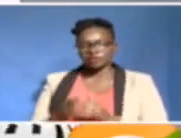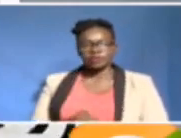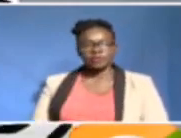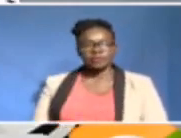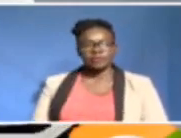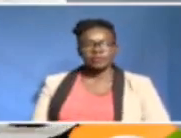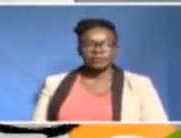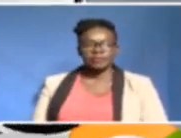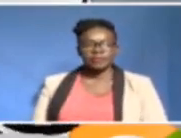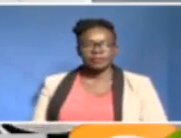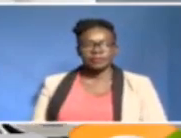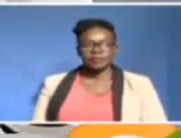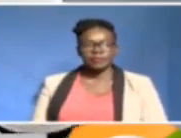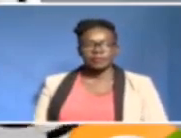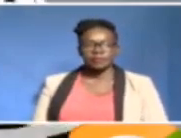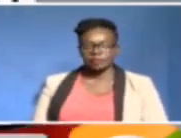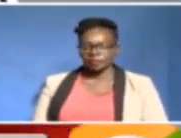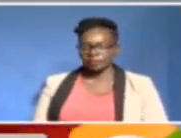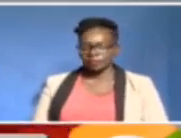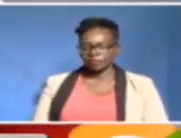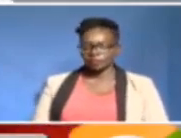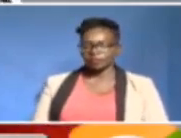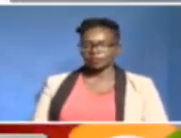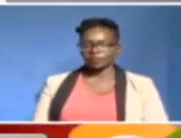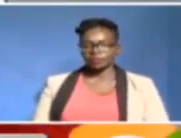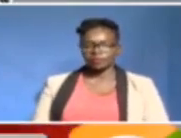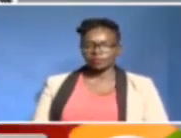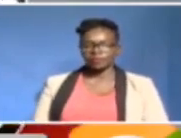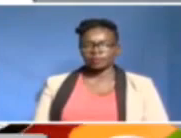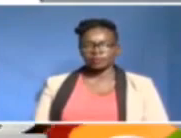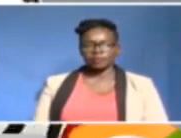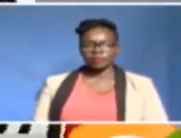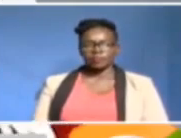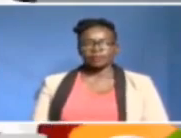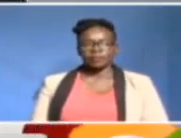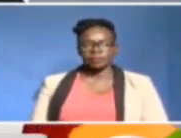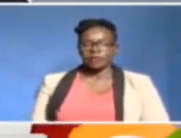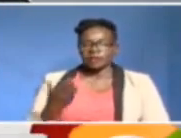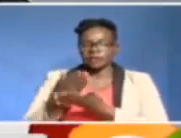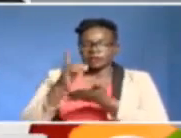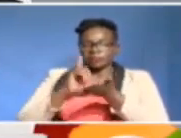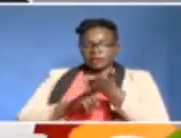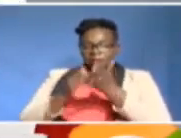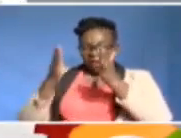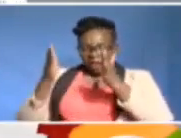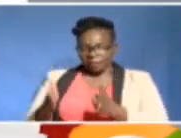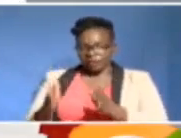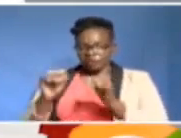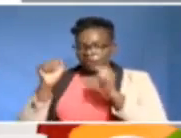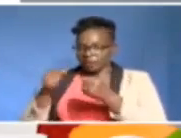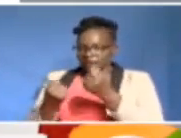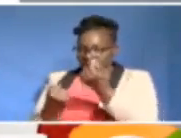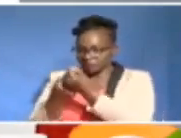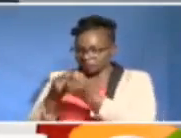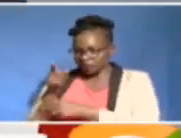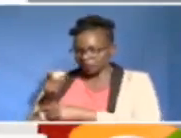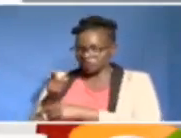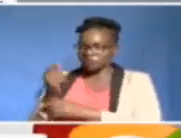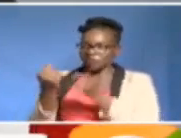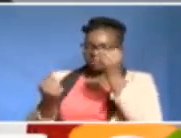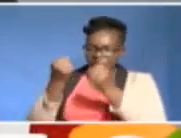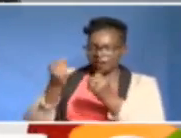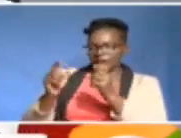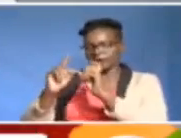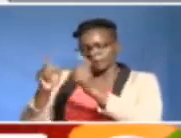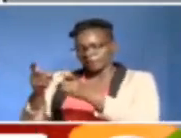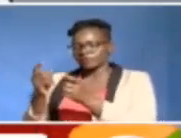even sponsor you, called and give you a car, give you a house, give you whatever, and you will also invest in that relationship, even for